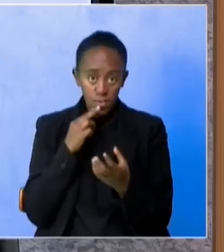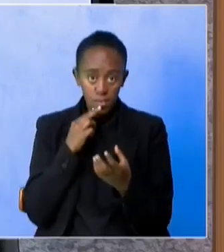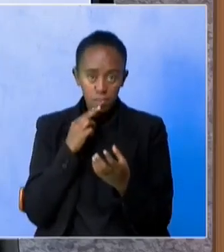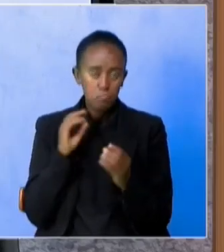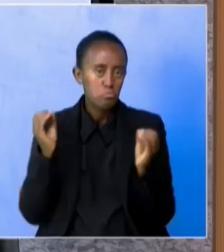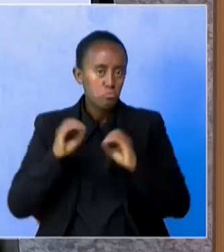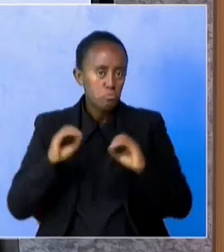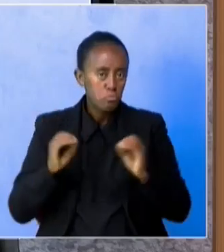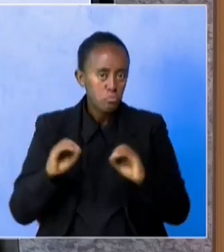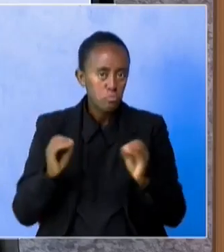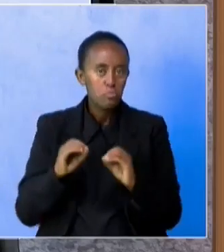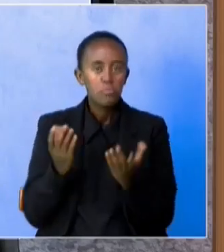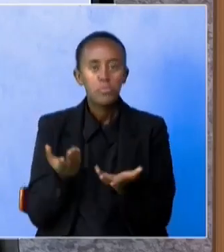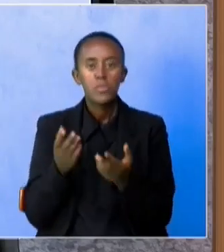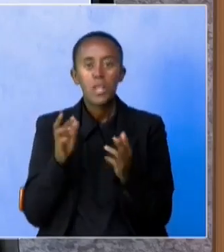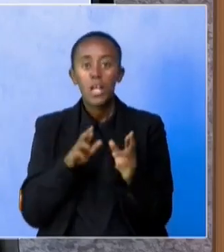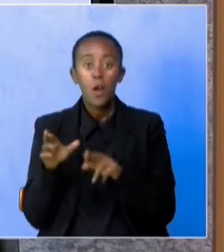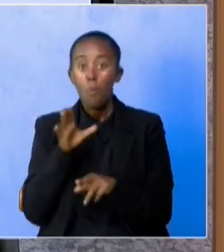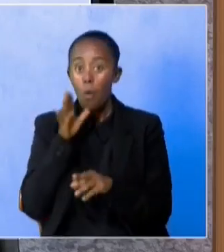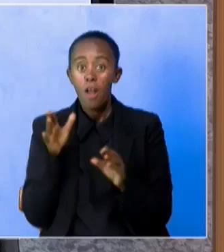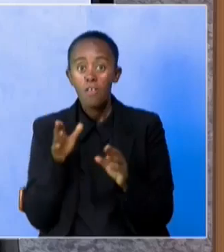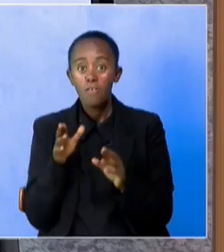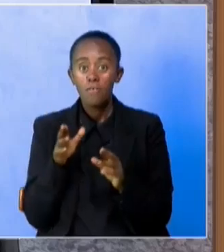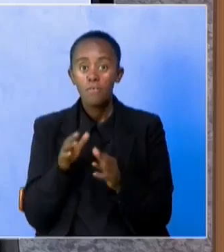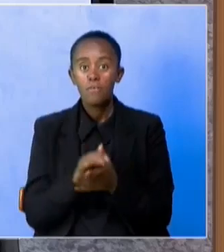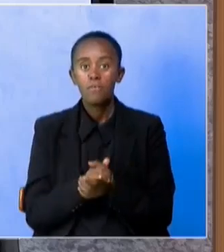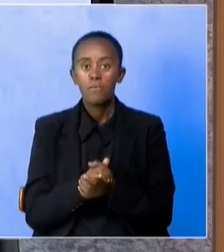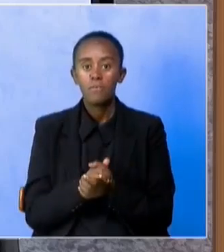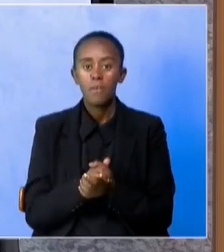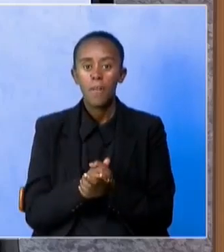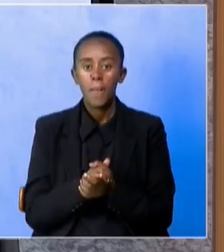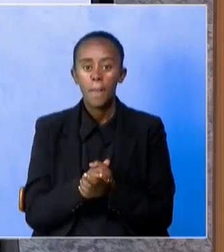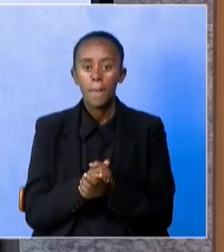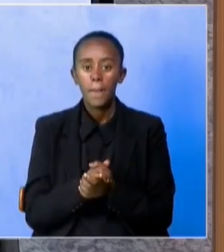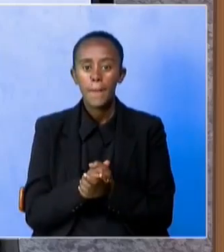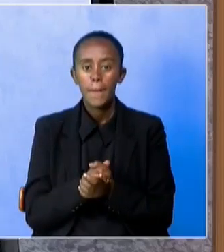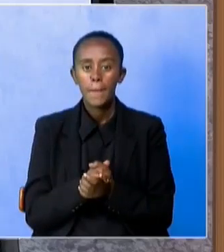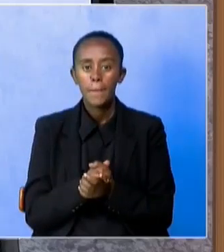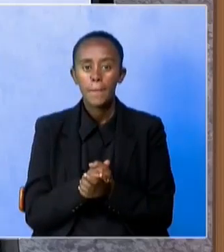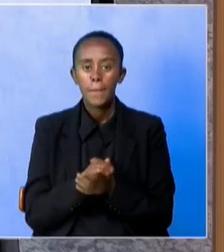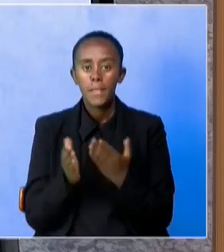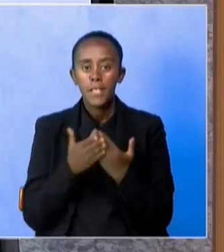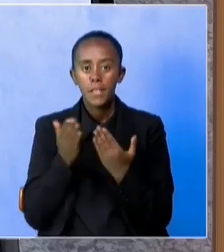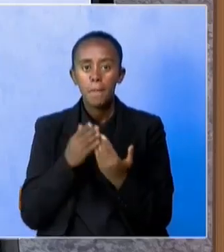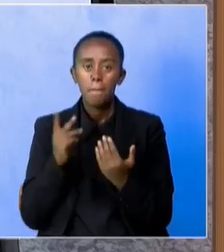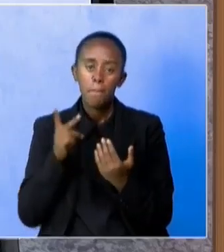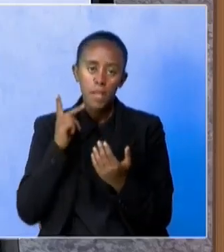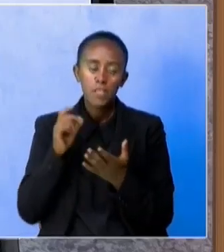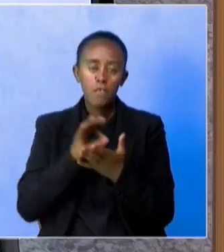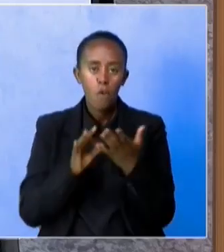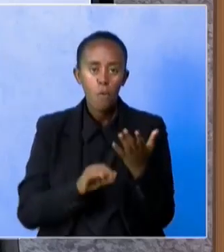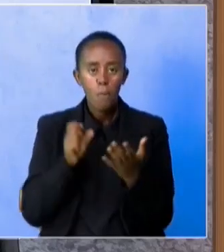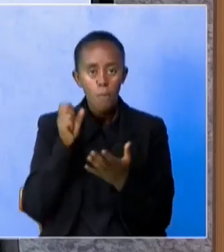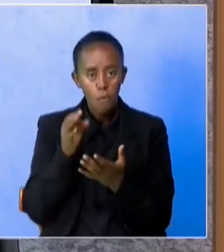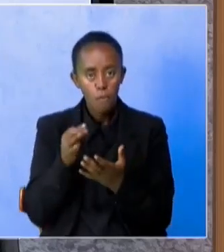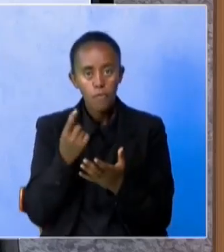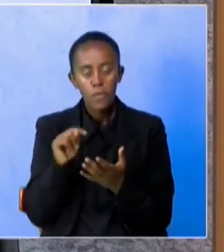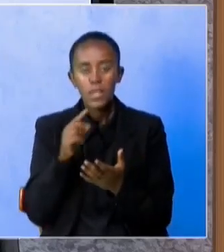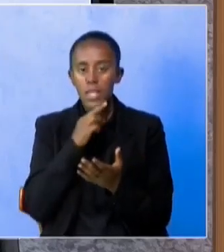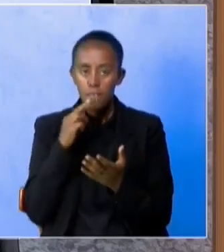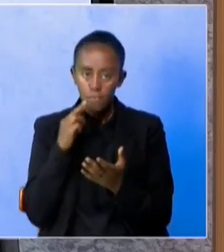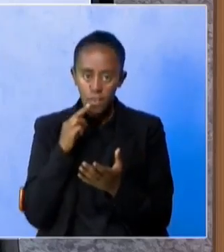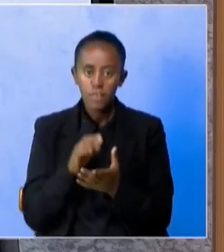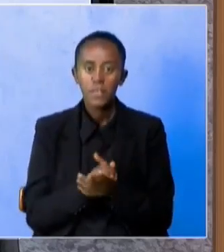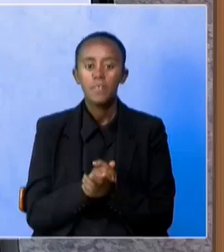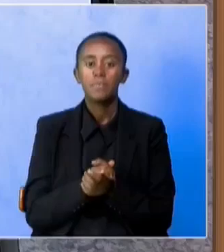verbs, they are very similar to the simple past form of the verb. Okay, let's give an example here.